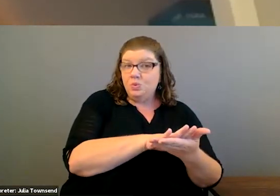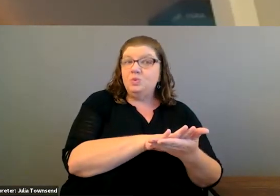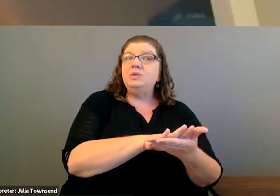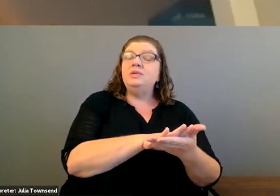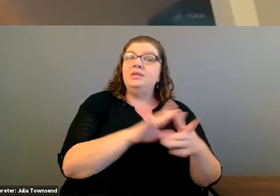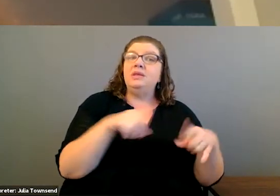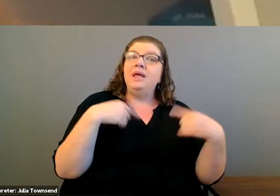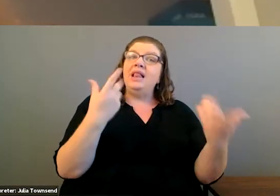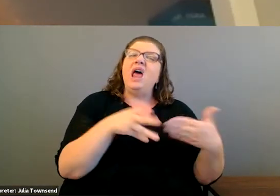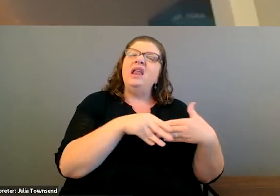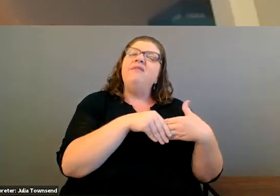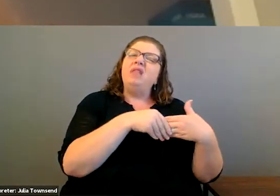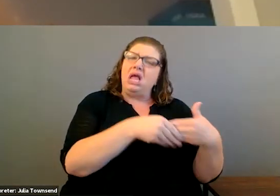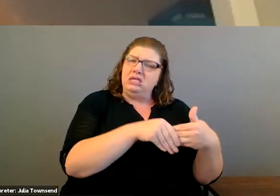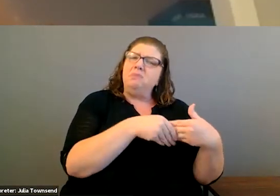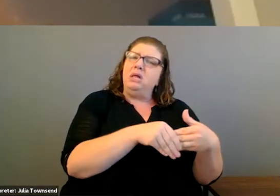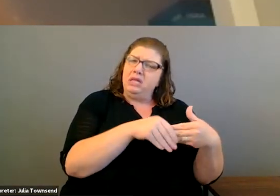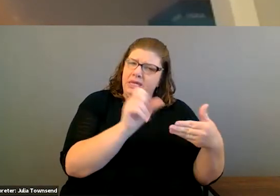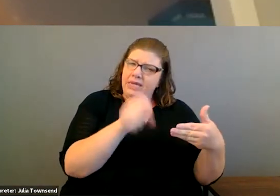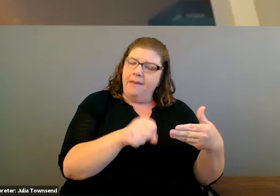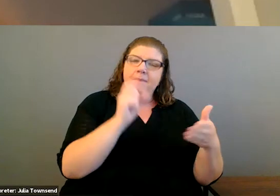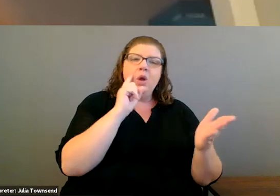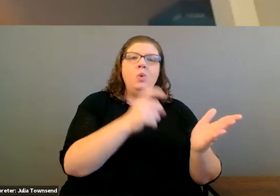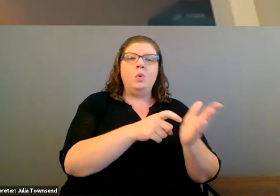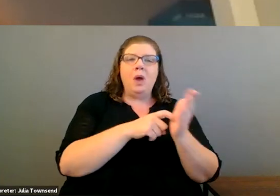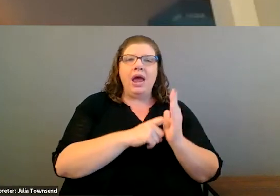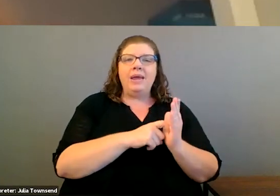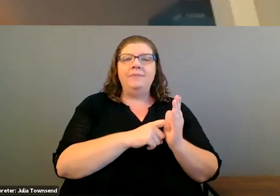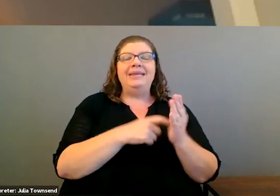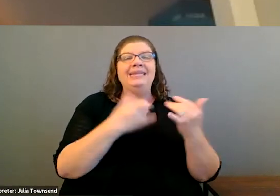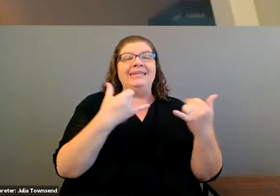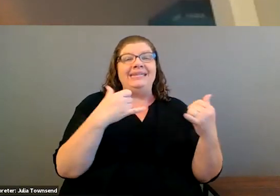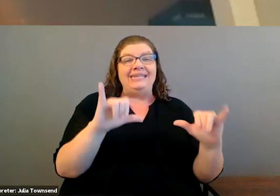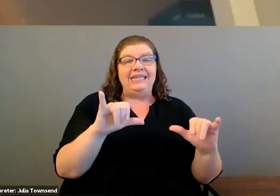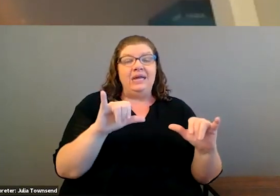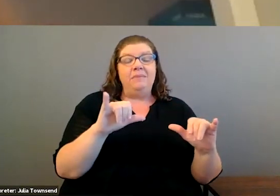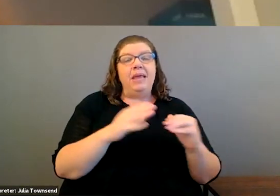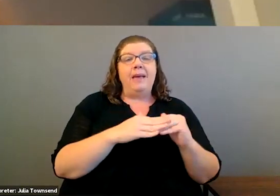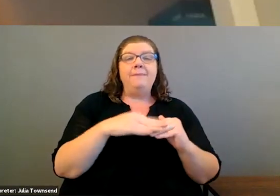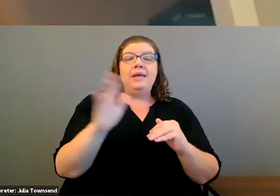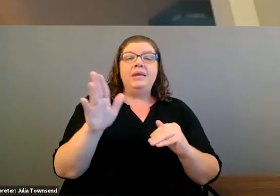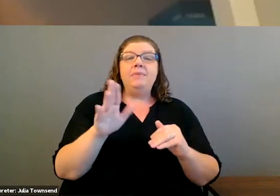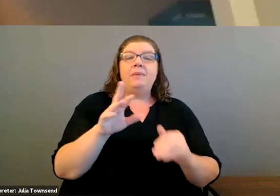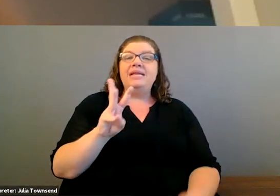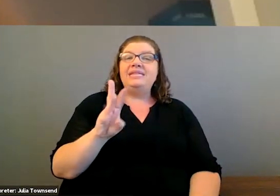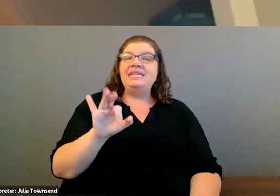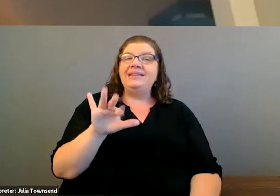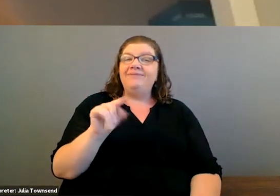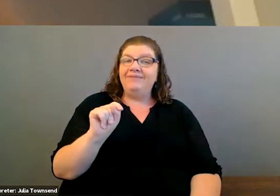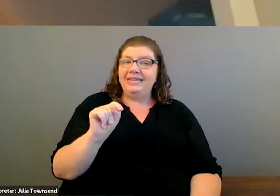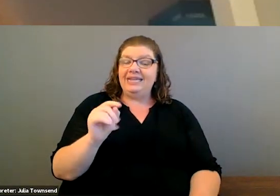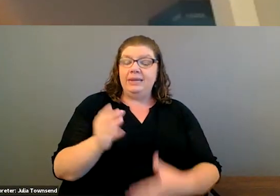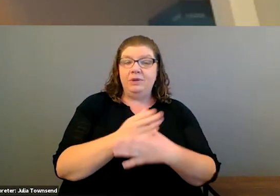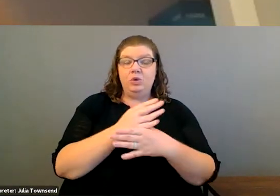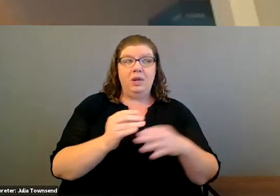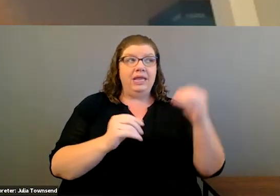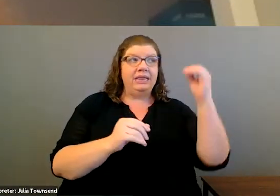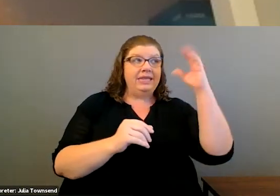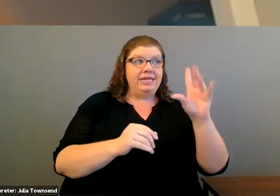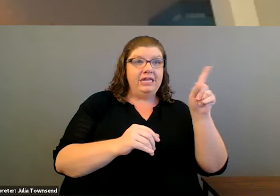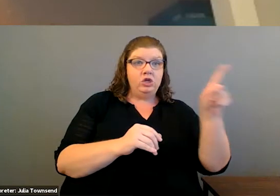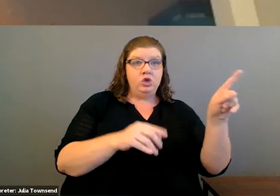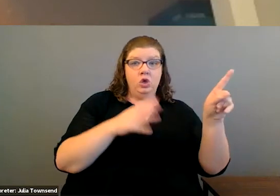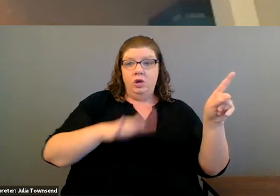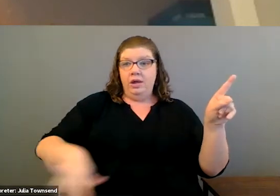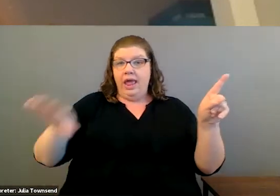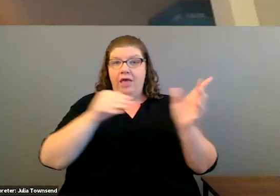of flexibility, but there's a requirement that there still be a minimum of 6 feet between the teacher and the